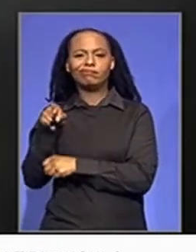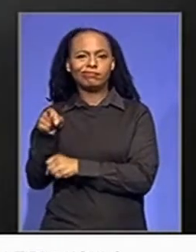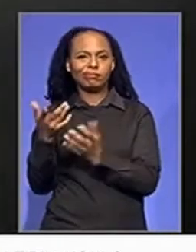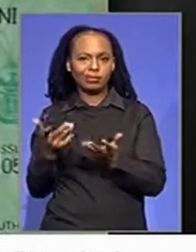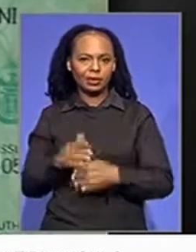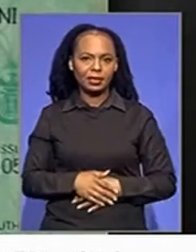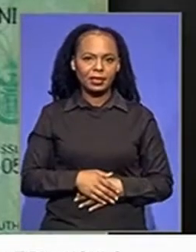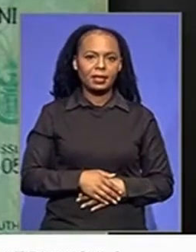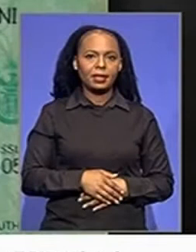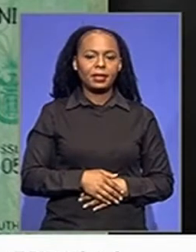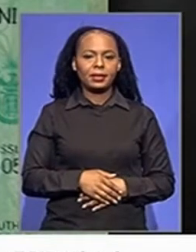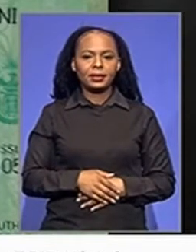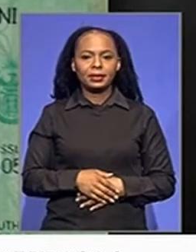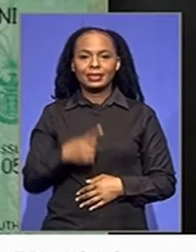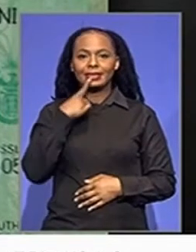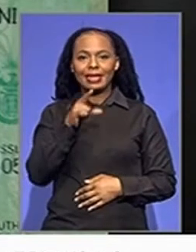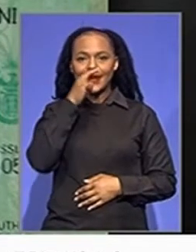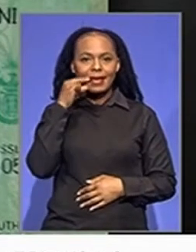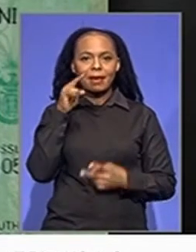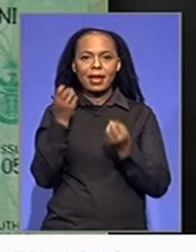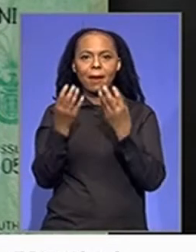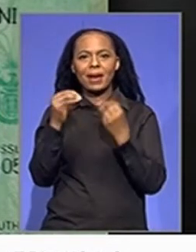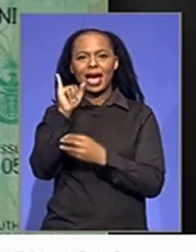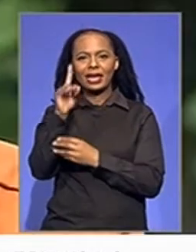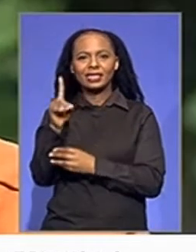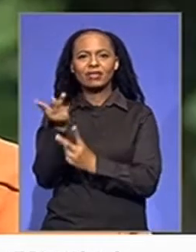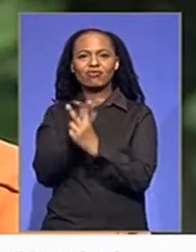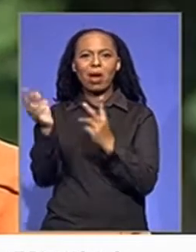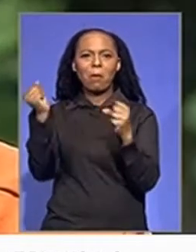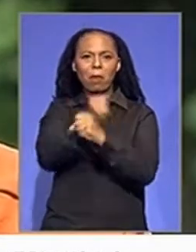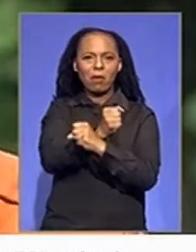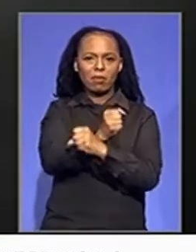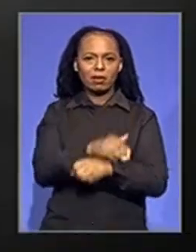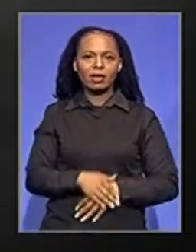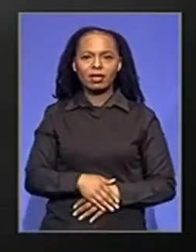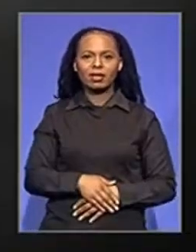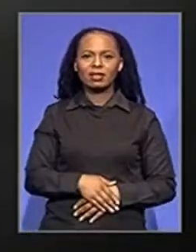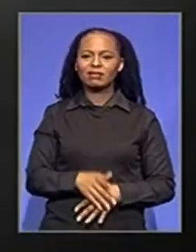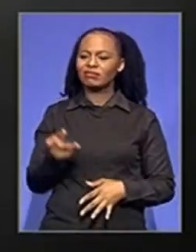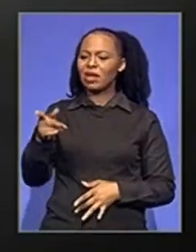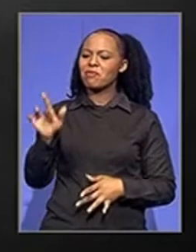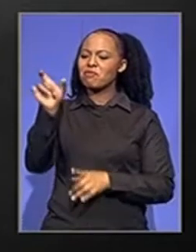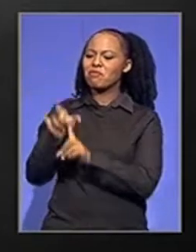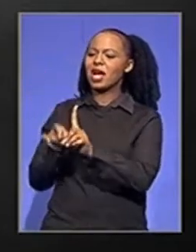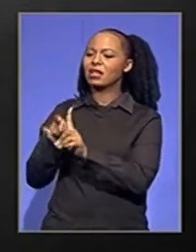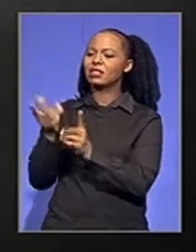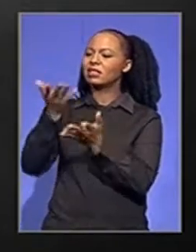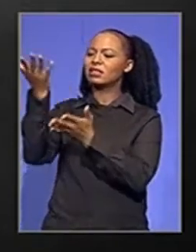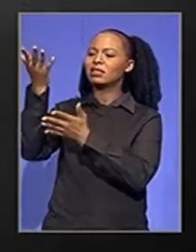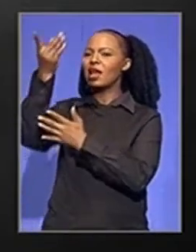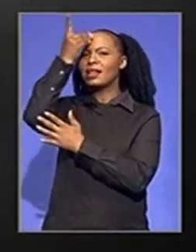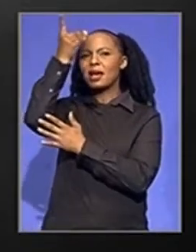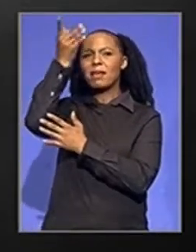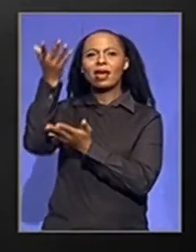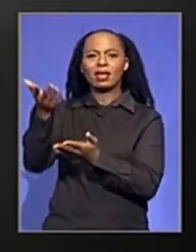tša boitsebišo di swana. The other person, they said it's from Durban. O lekile go dira dikgopelo tša pukwana ye ntshwa